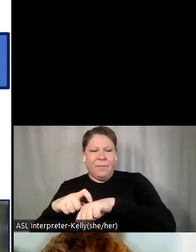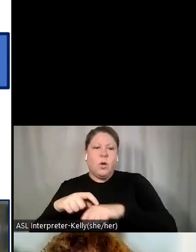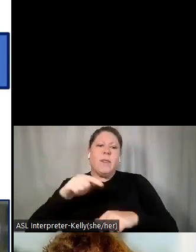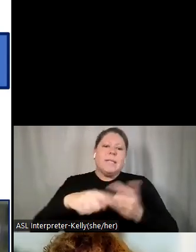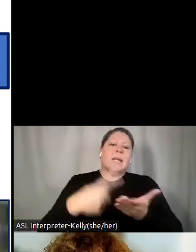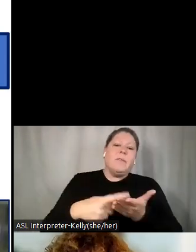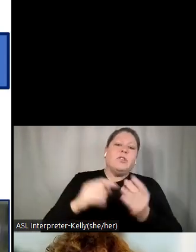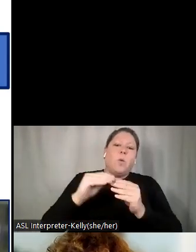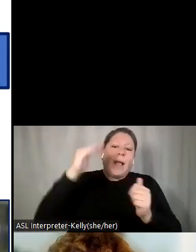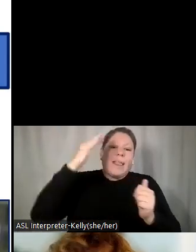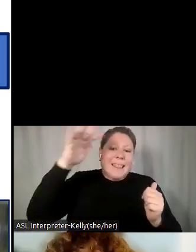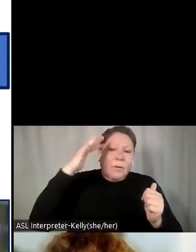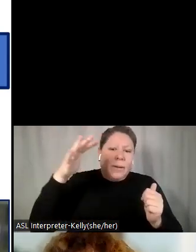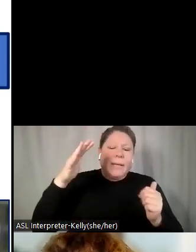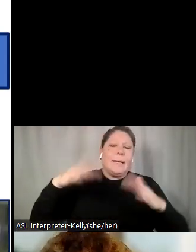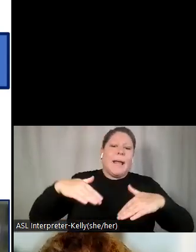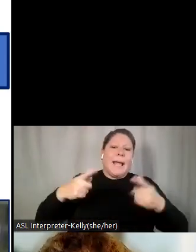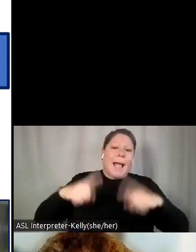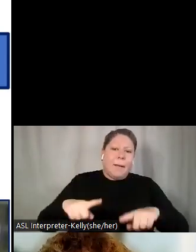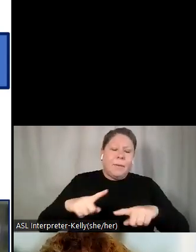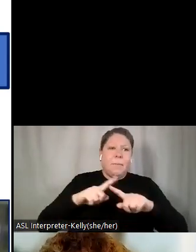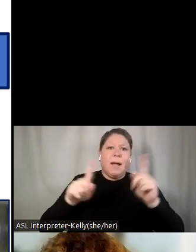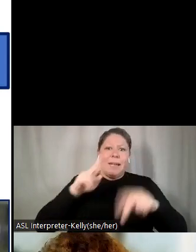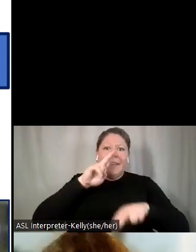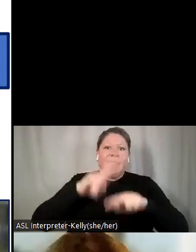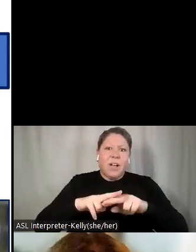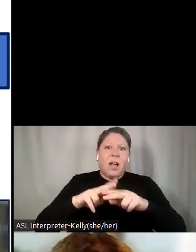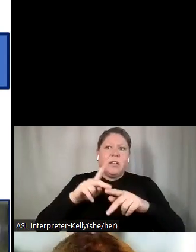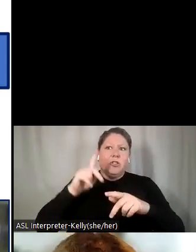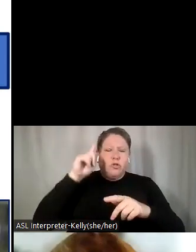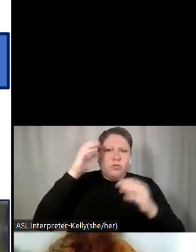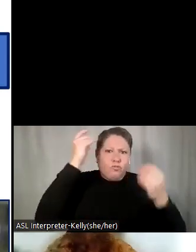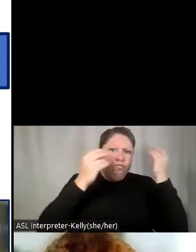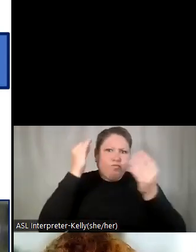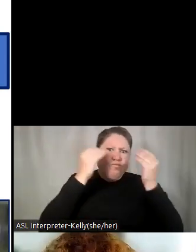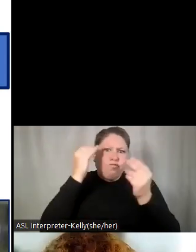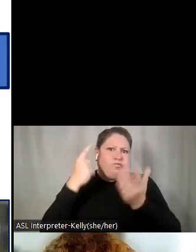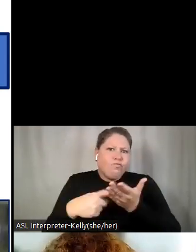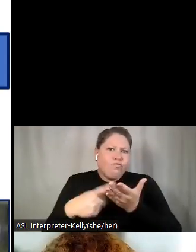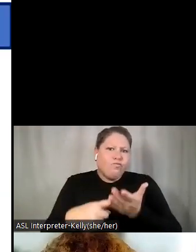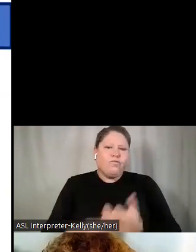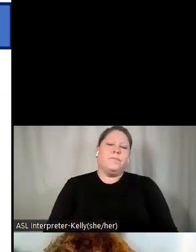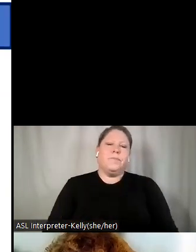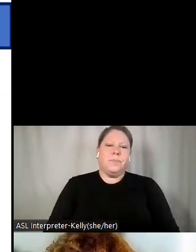lot. And it's a fun thing to chew on working at CDPH. Next slide, please.